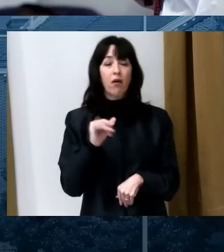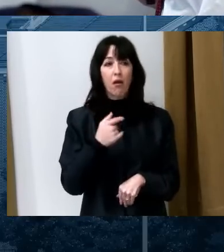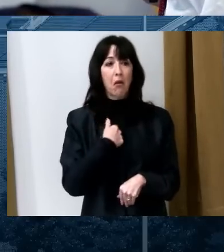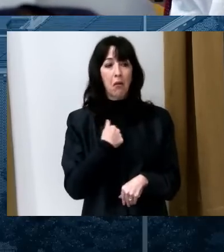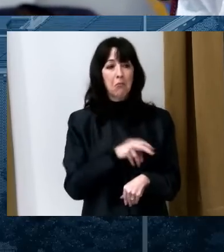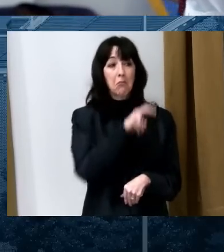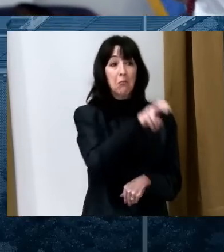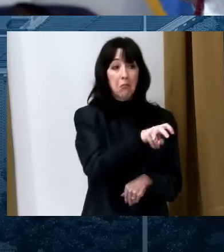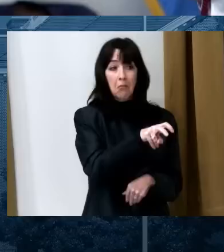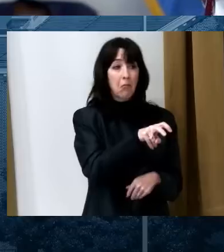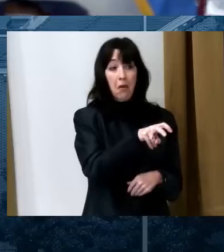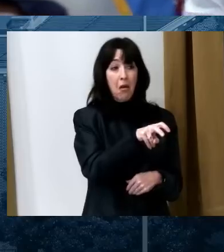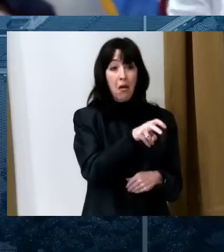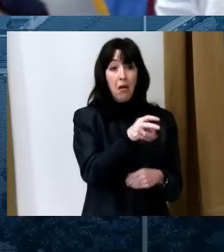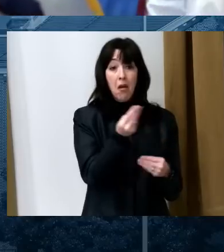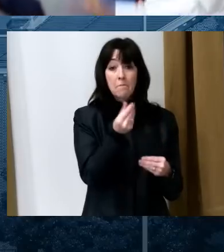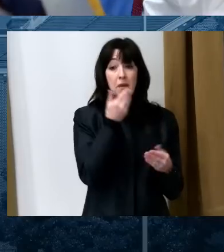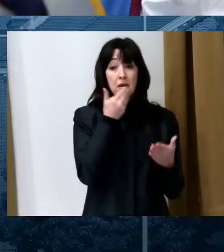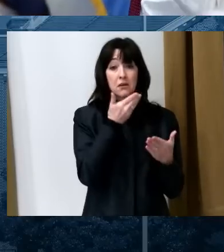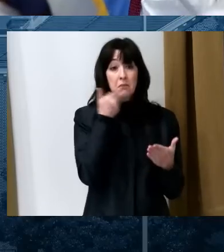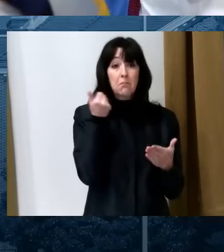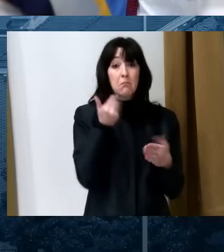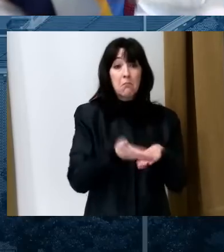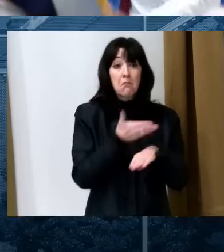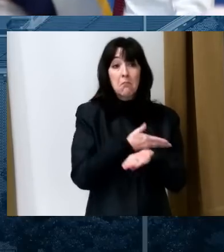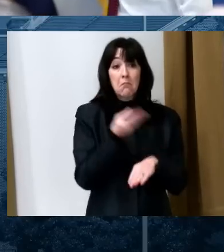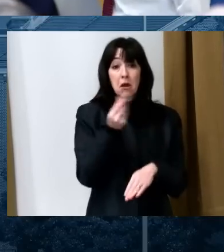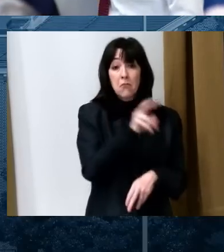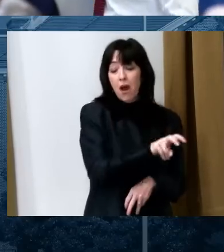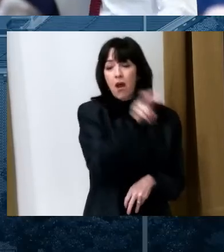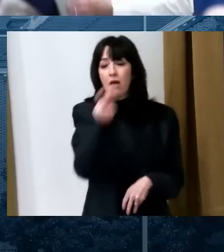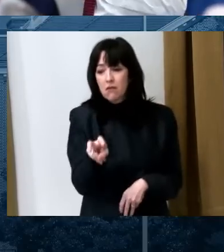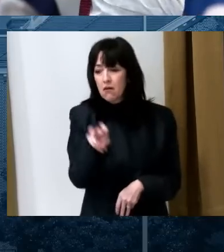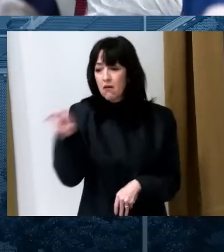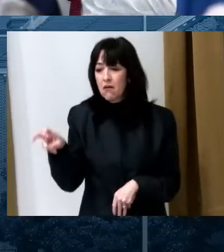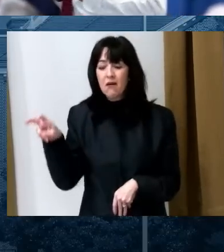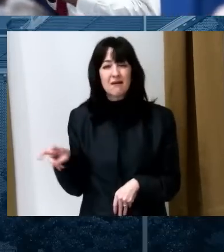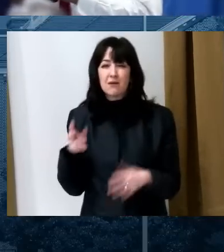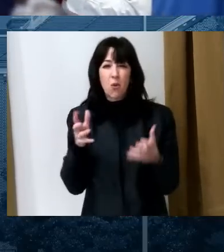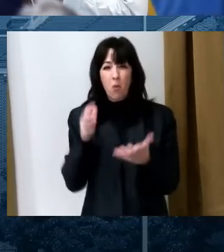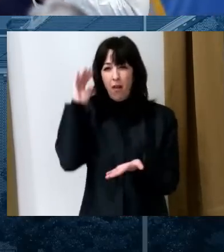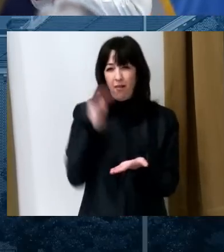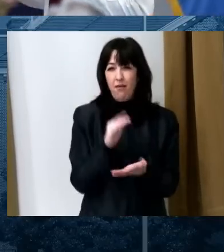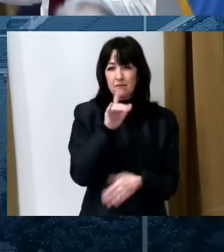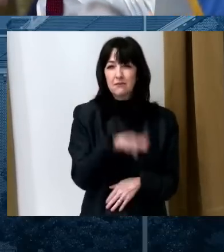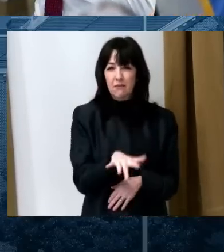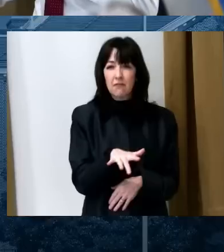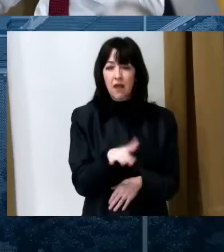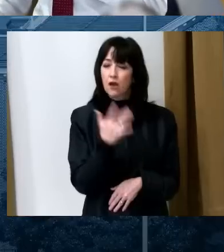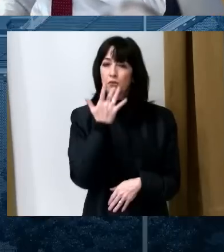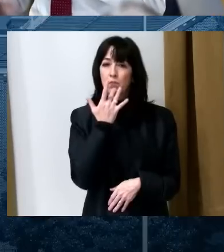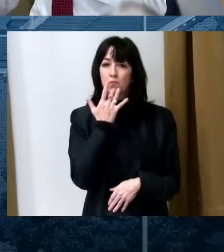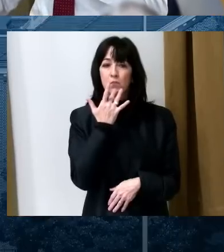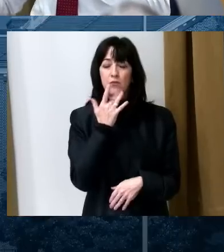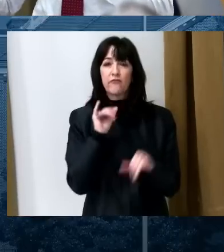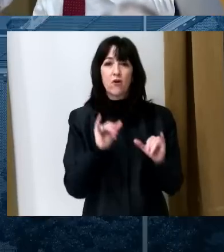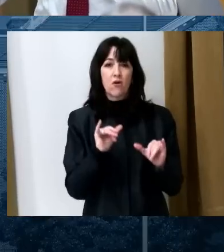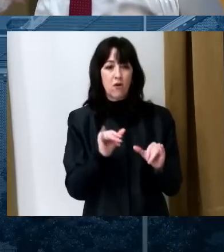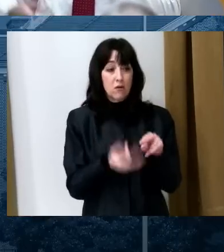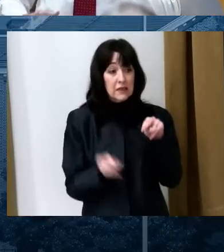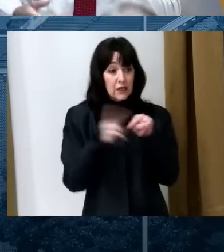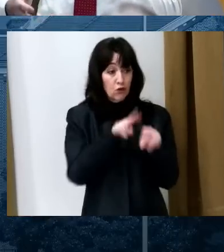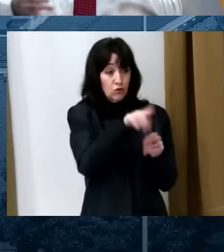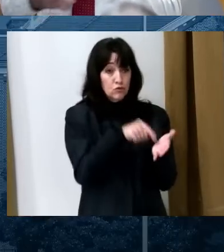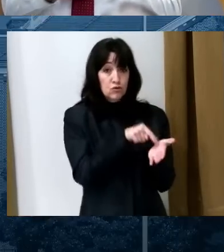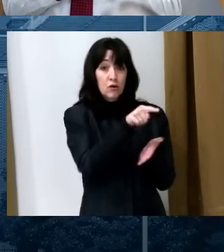work. So here are the big numbers. We start after the revenue policy. And by the way, we thought about other tax